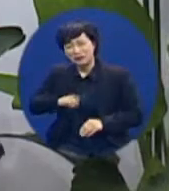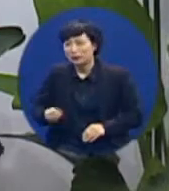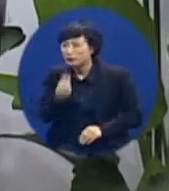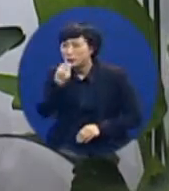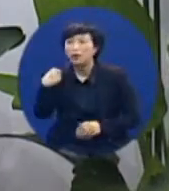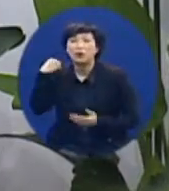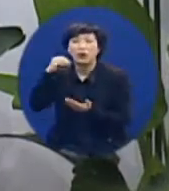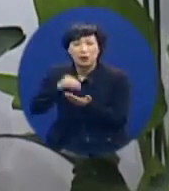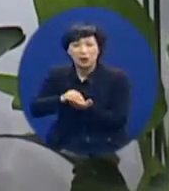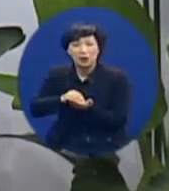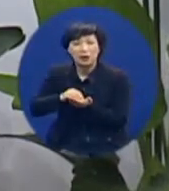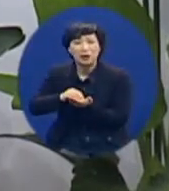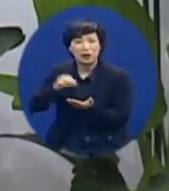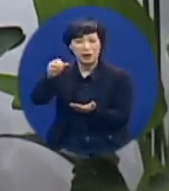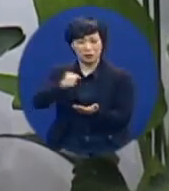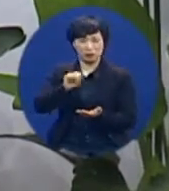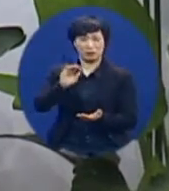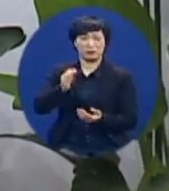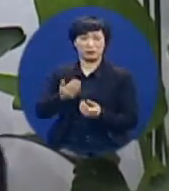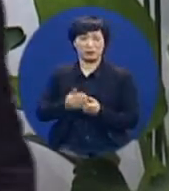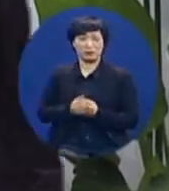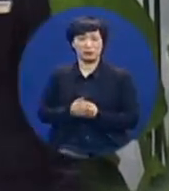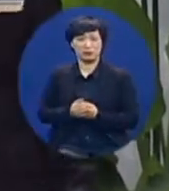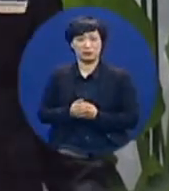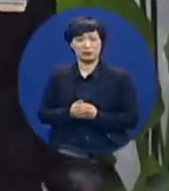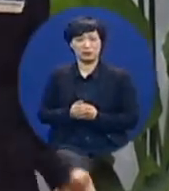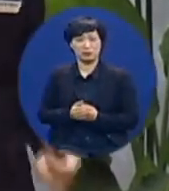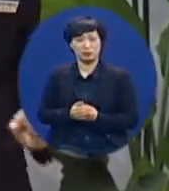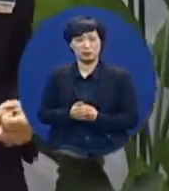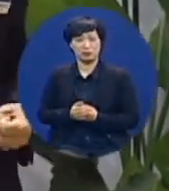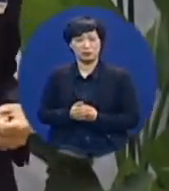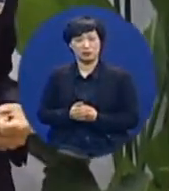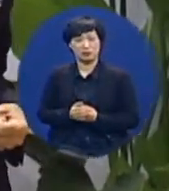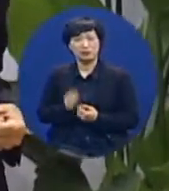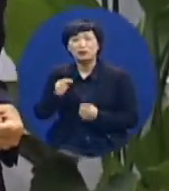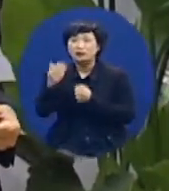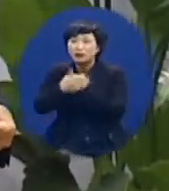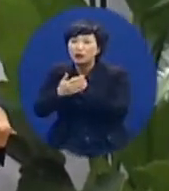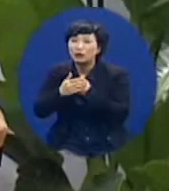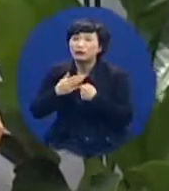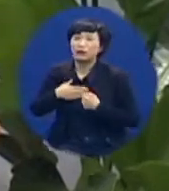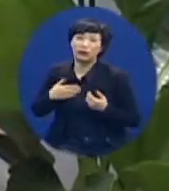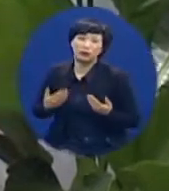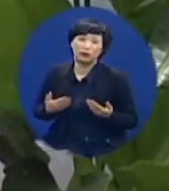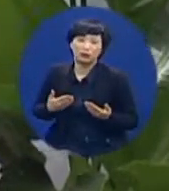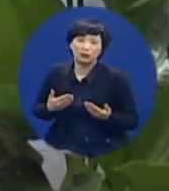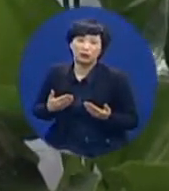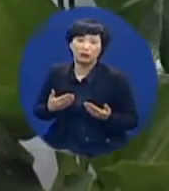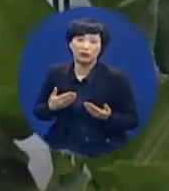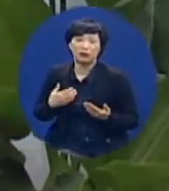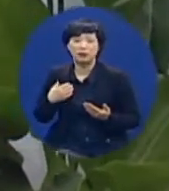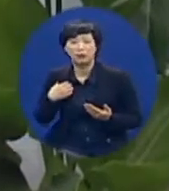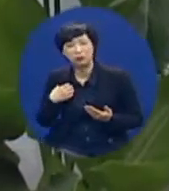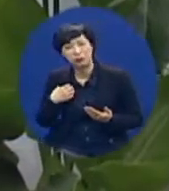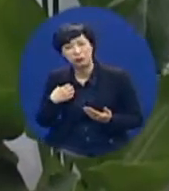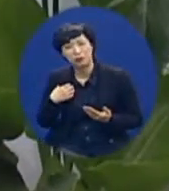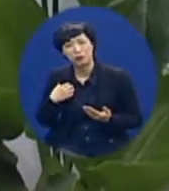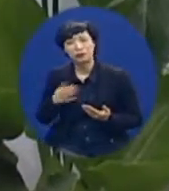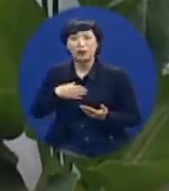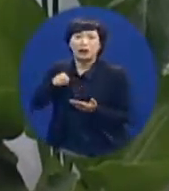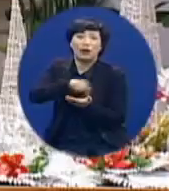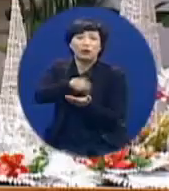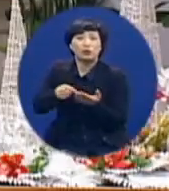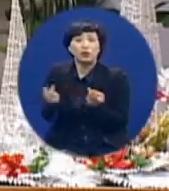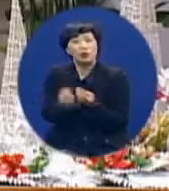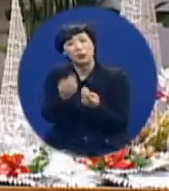I once was lost, but now am found. How shall I do with his grace? What